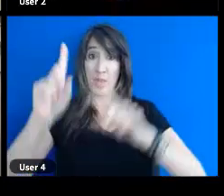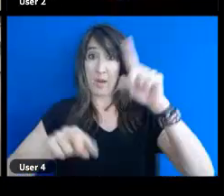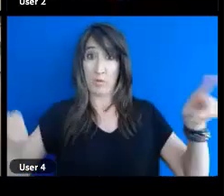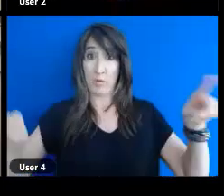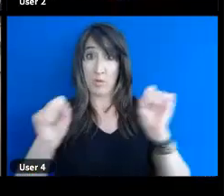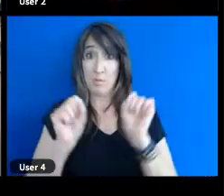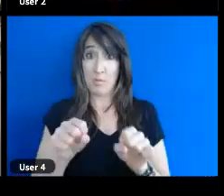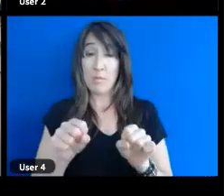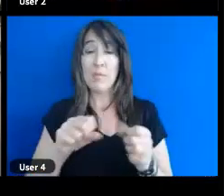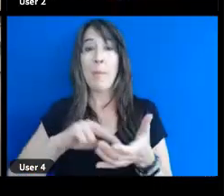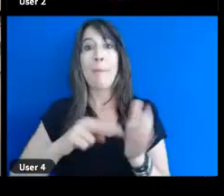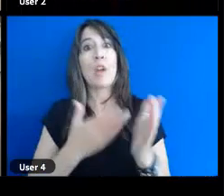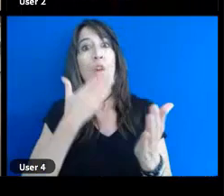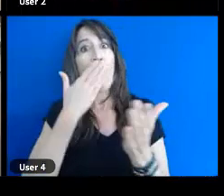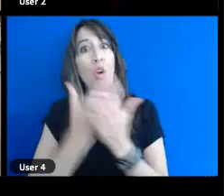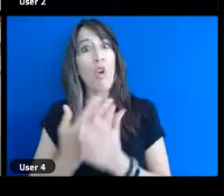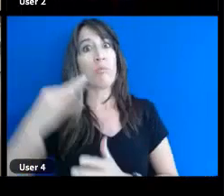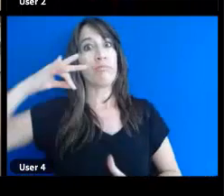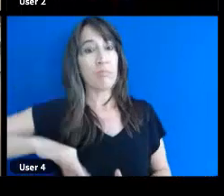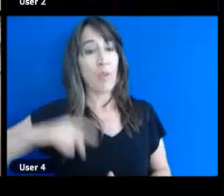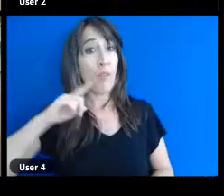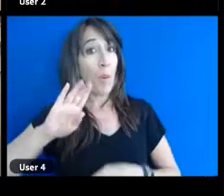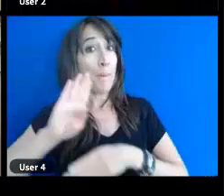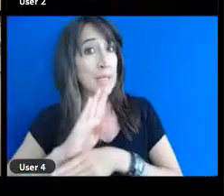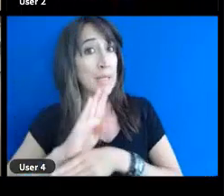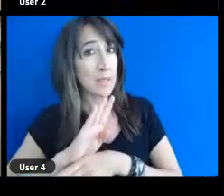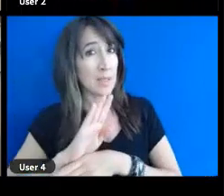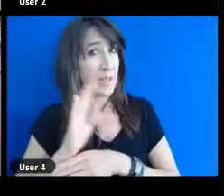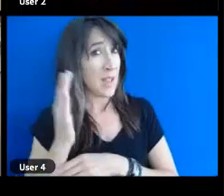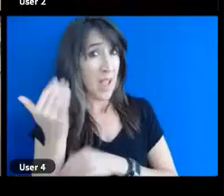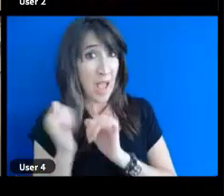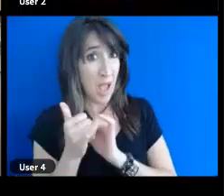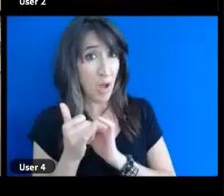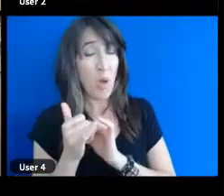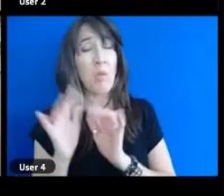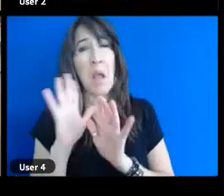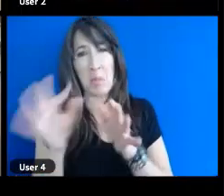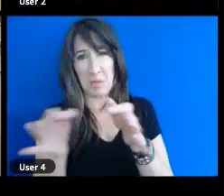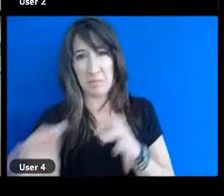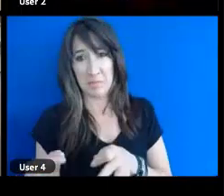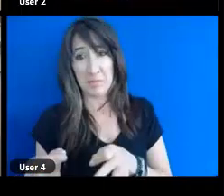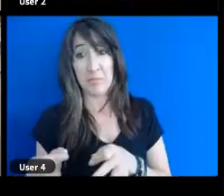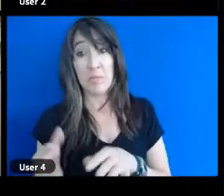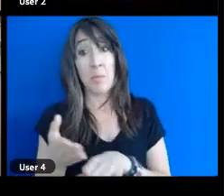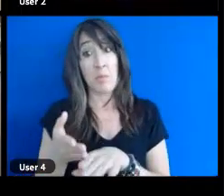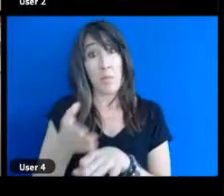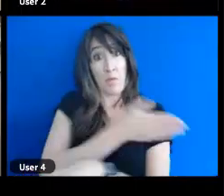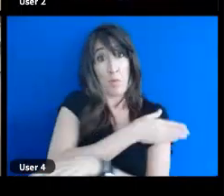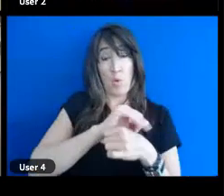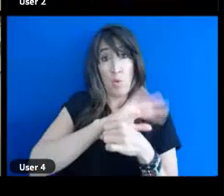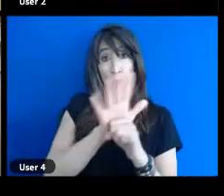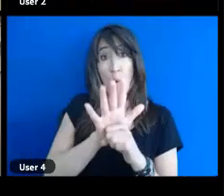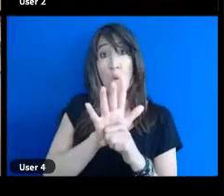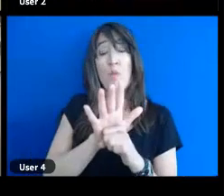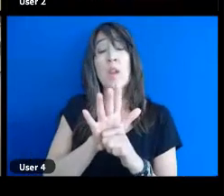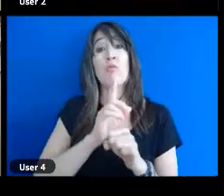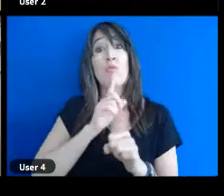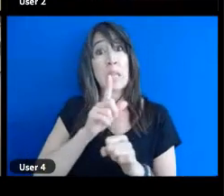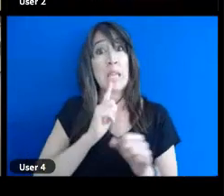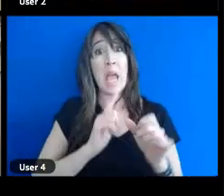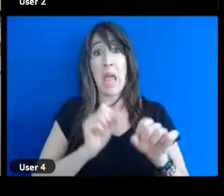diverse abilities is actually good for business, and we'll share some of that information with you. Pre-COVID, we were